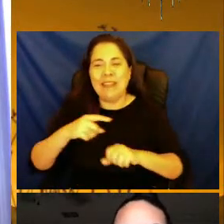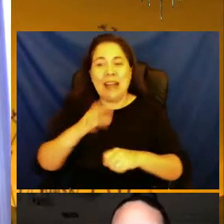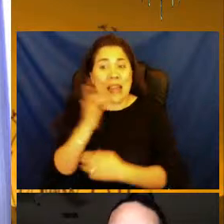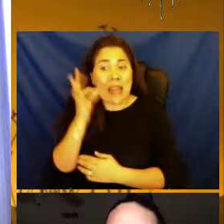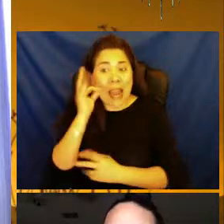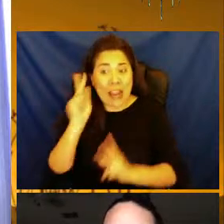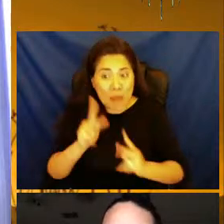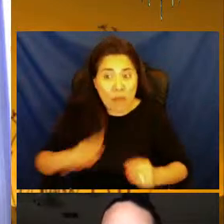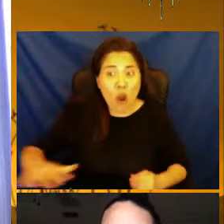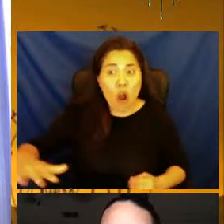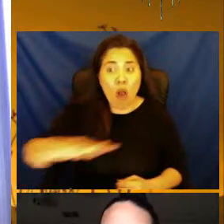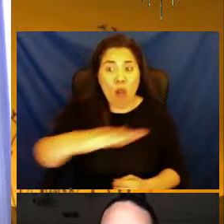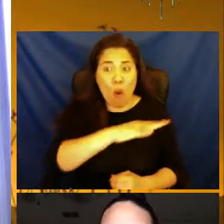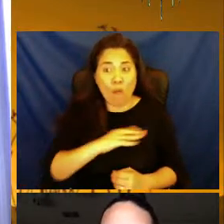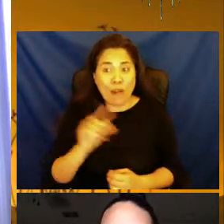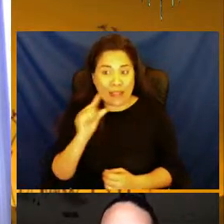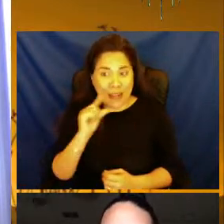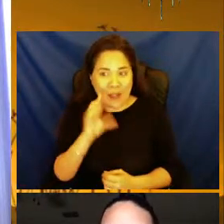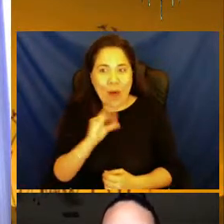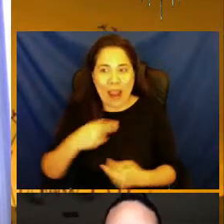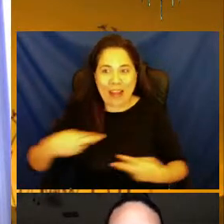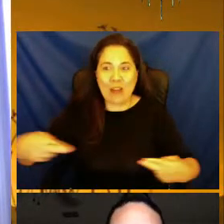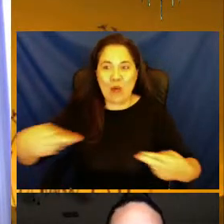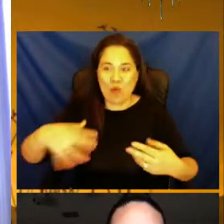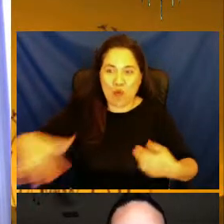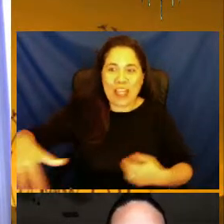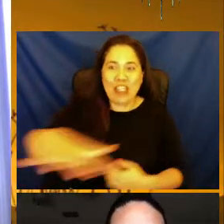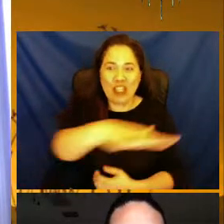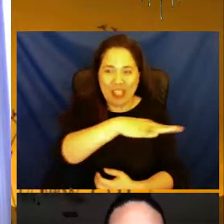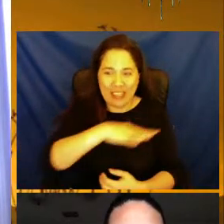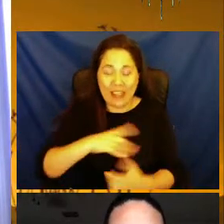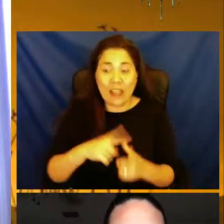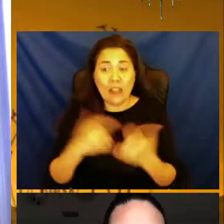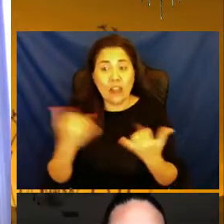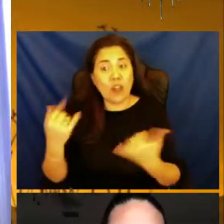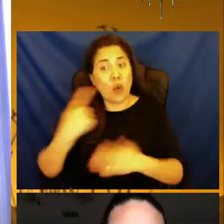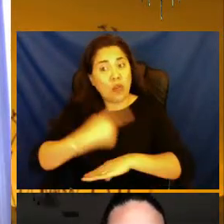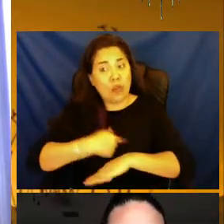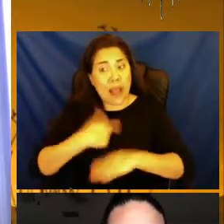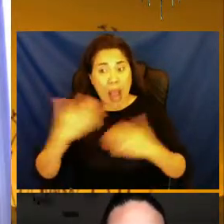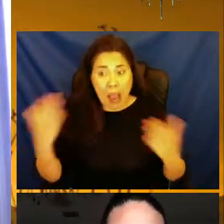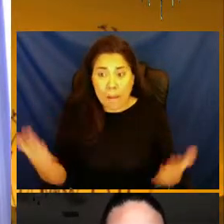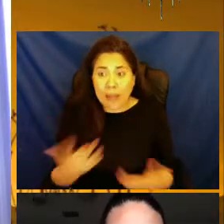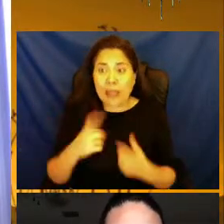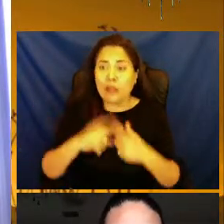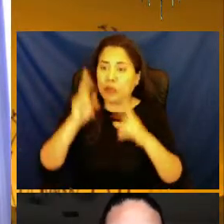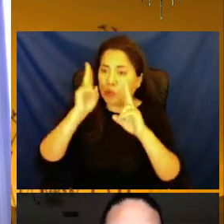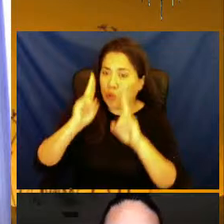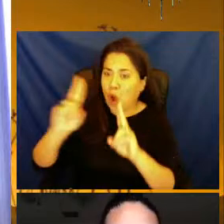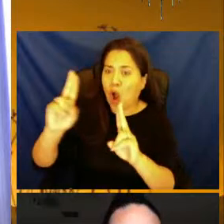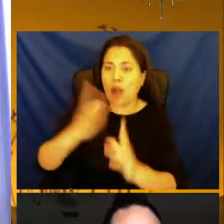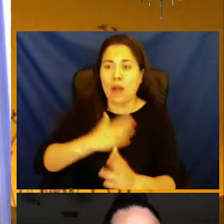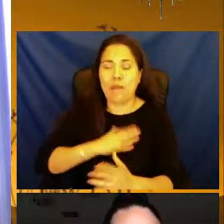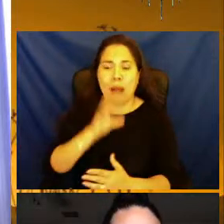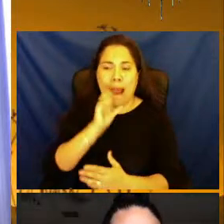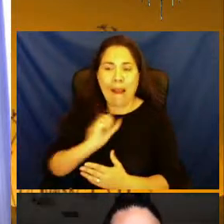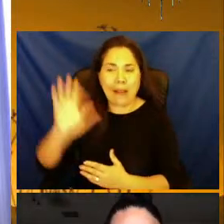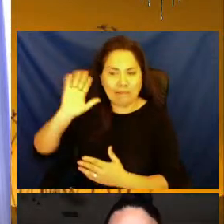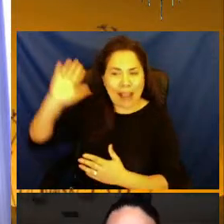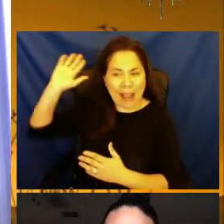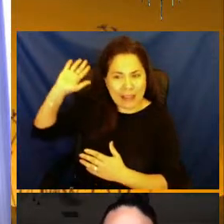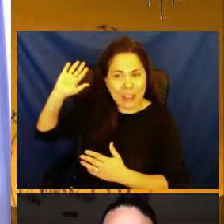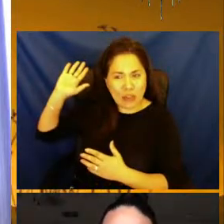city and region. And so today I'm here just to kind of honor my ancestors, my